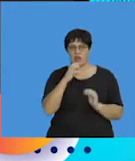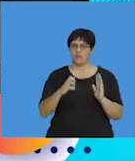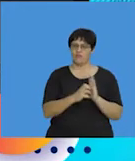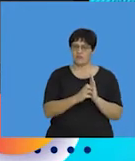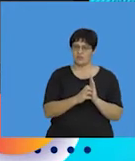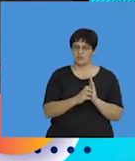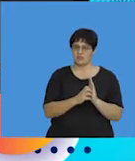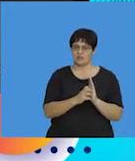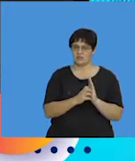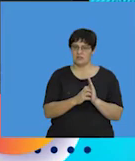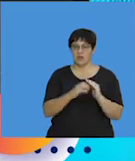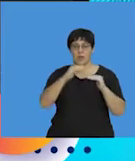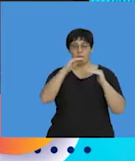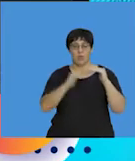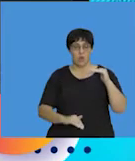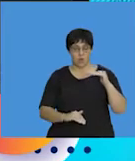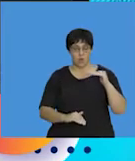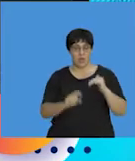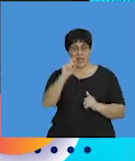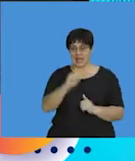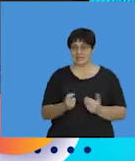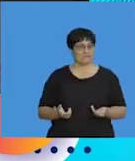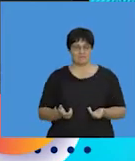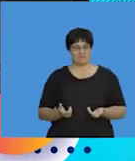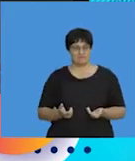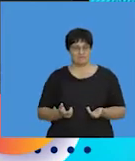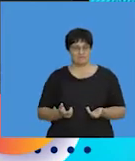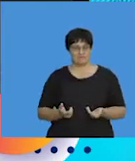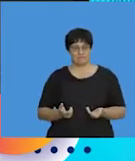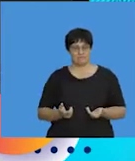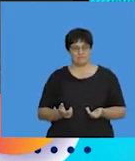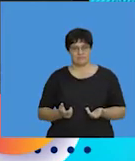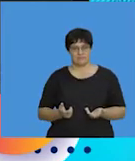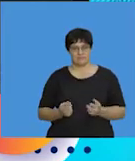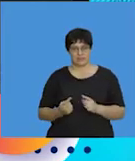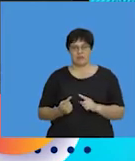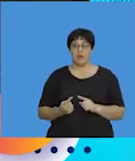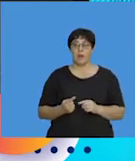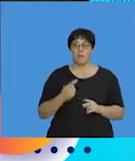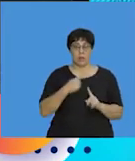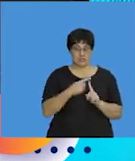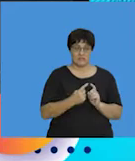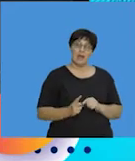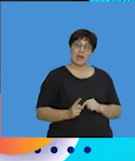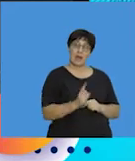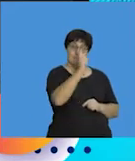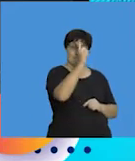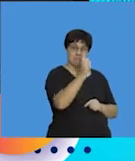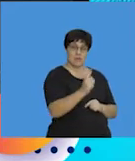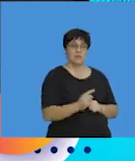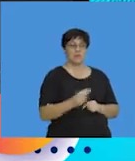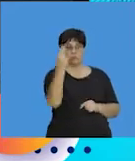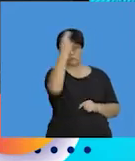It means that when we draw our graph, we're actually not going to go below the x-axis. We've taken up